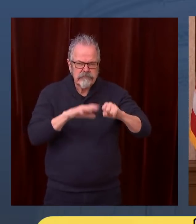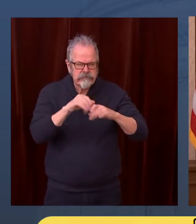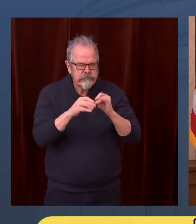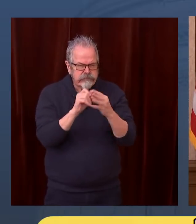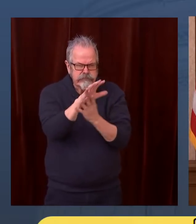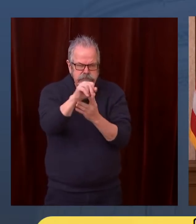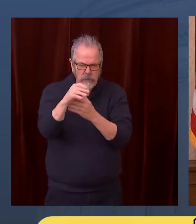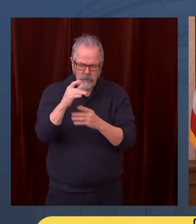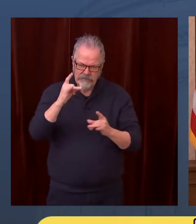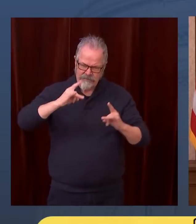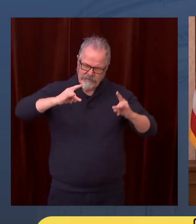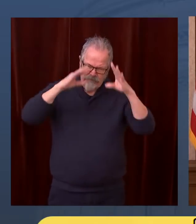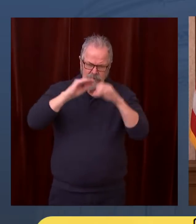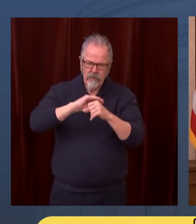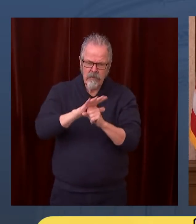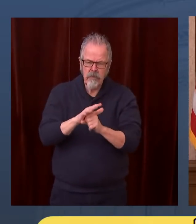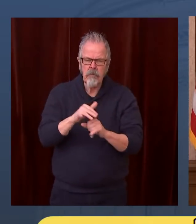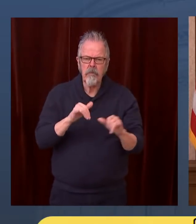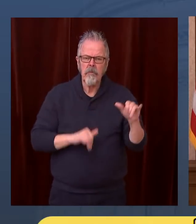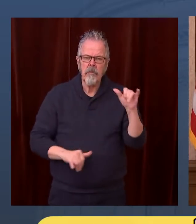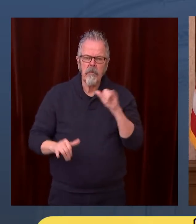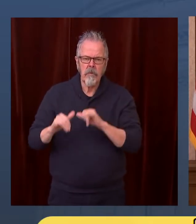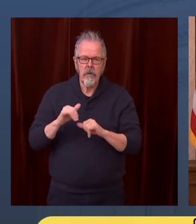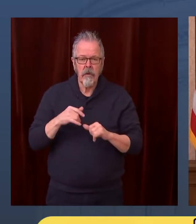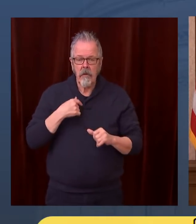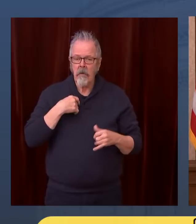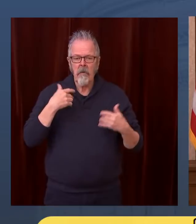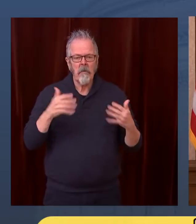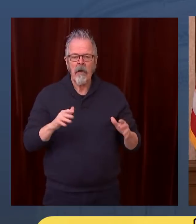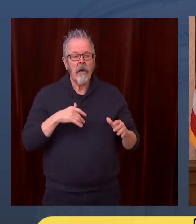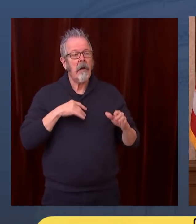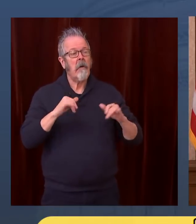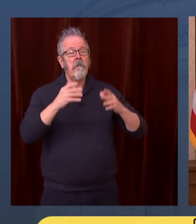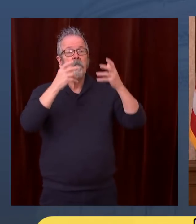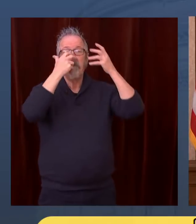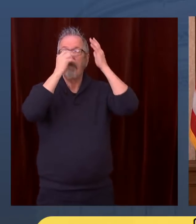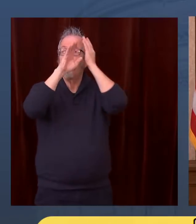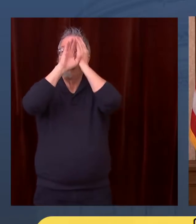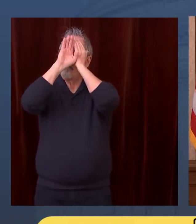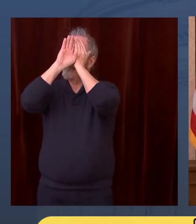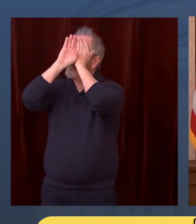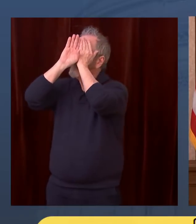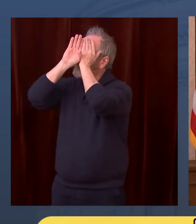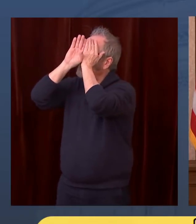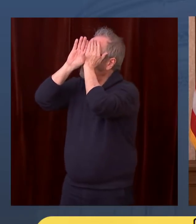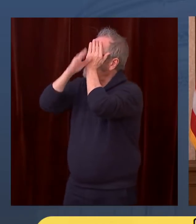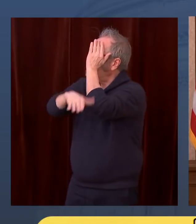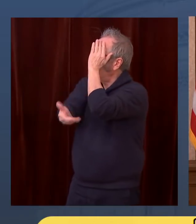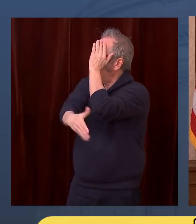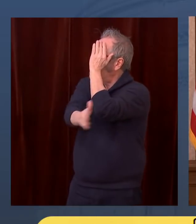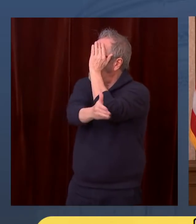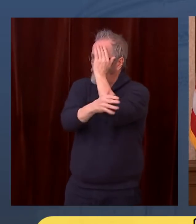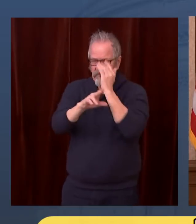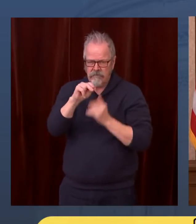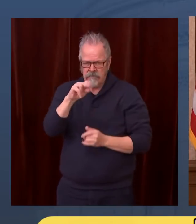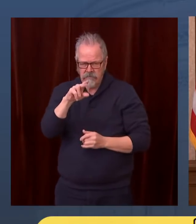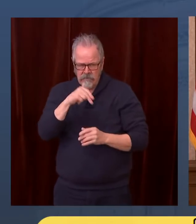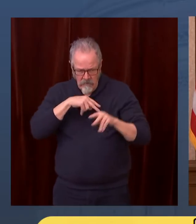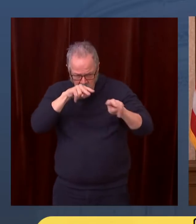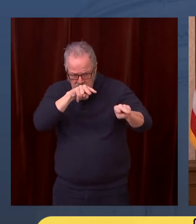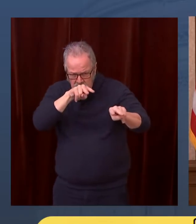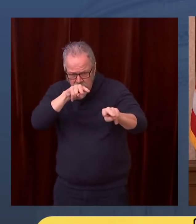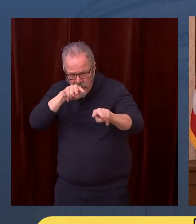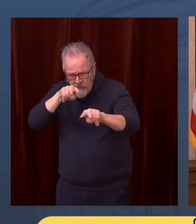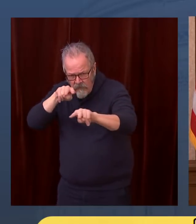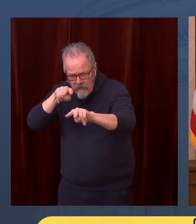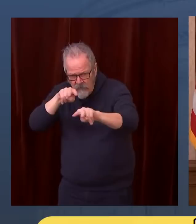allowed to blind us, the fact that we're making progress, to the fact that we are not where we need to be yet as a state